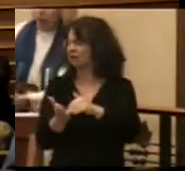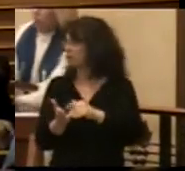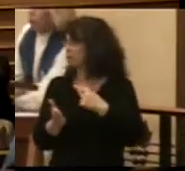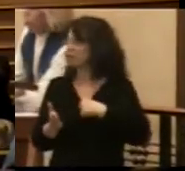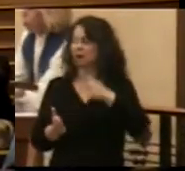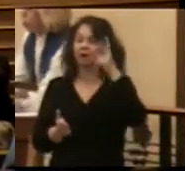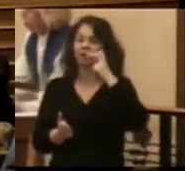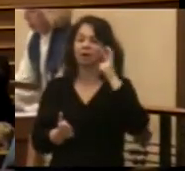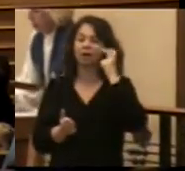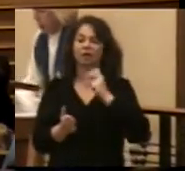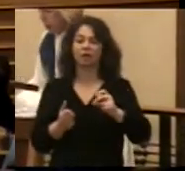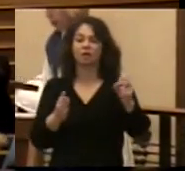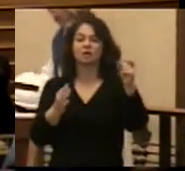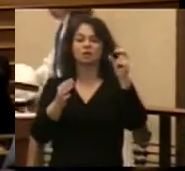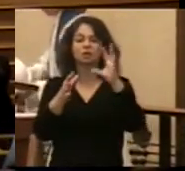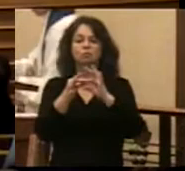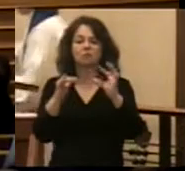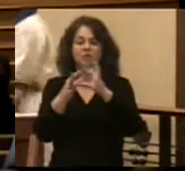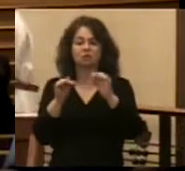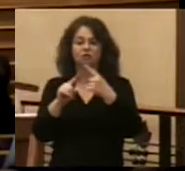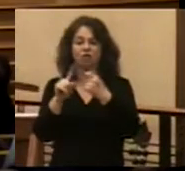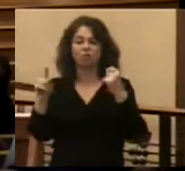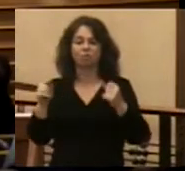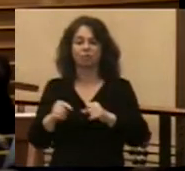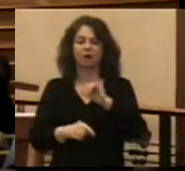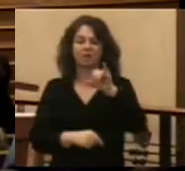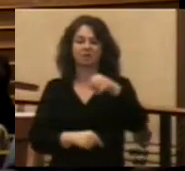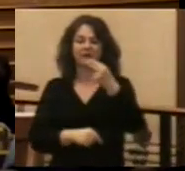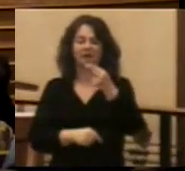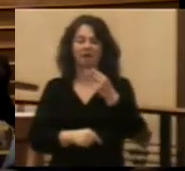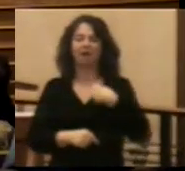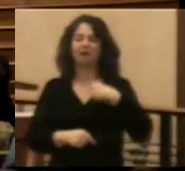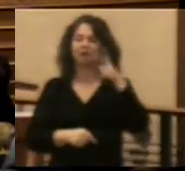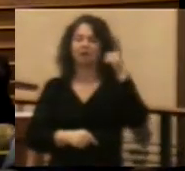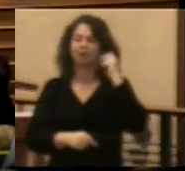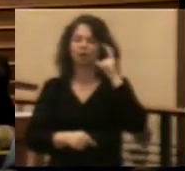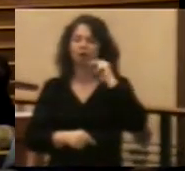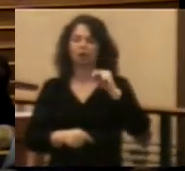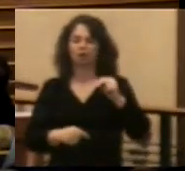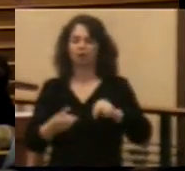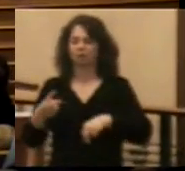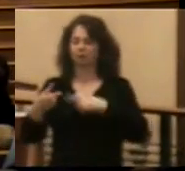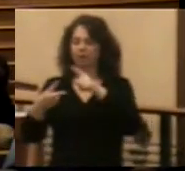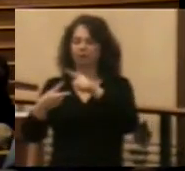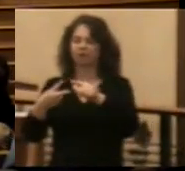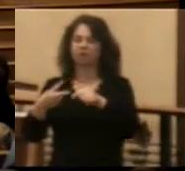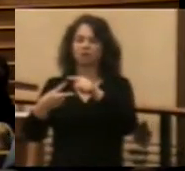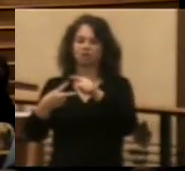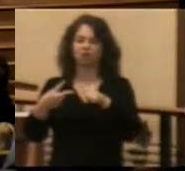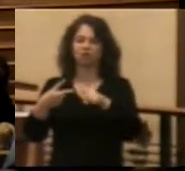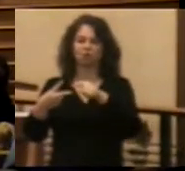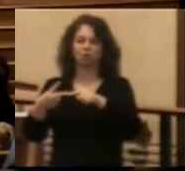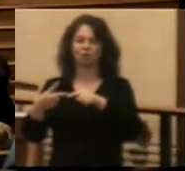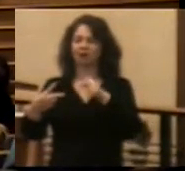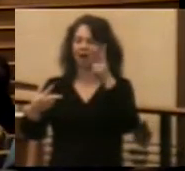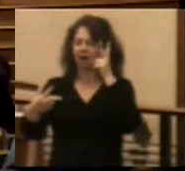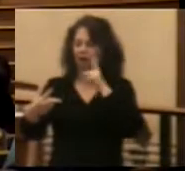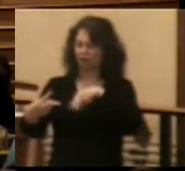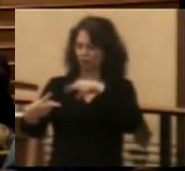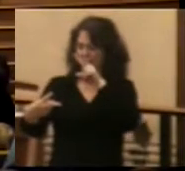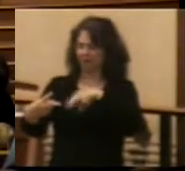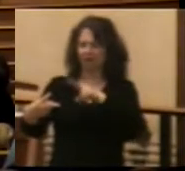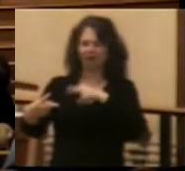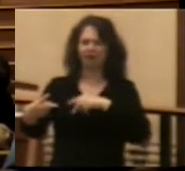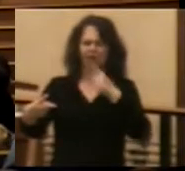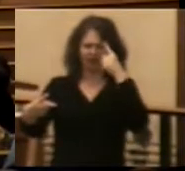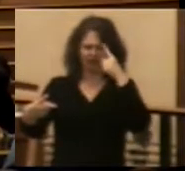hear these words of Isaiah, and whenever I hear the beginning of the Gospel of Mark, it's construction language.